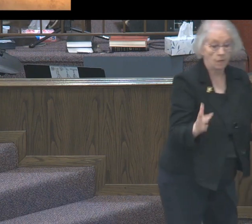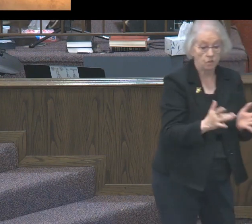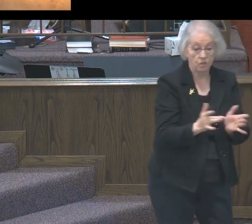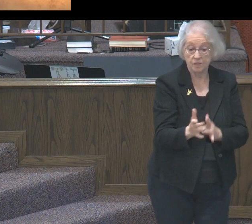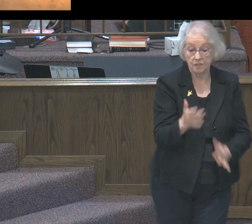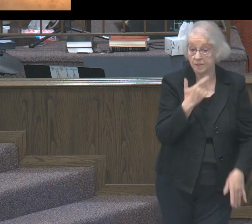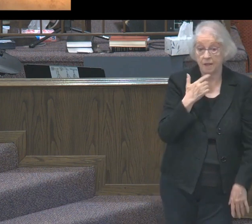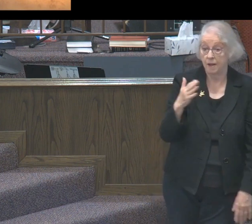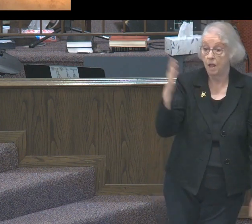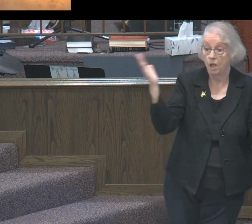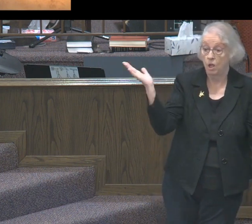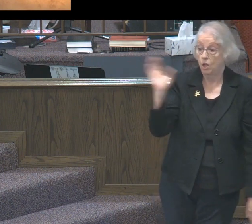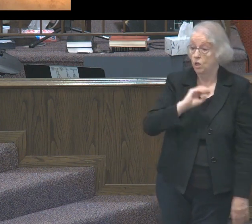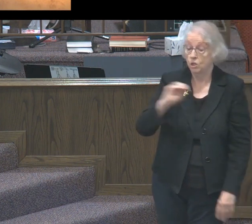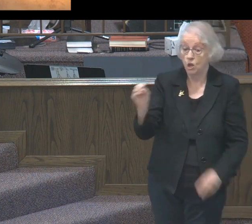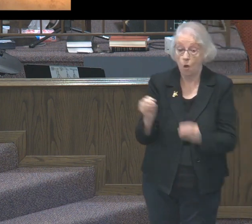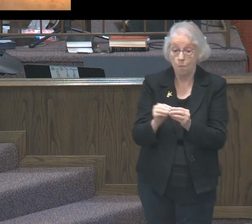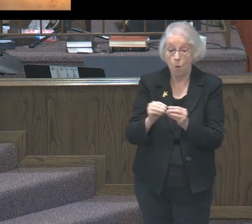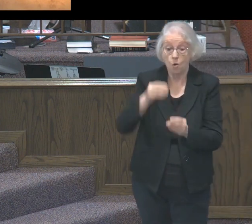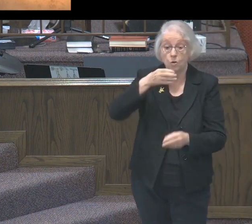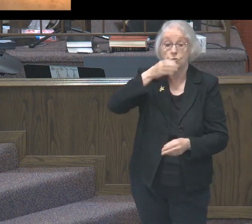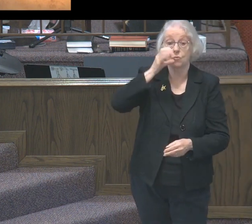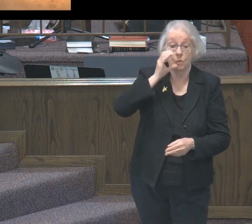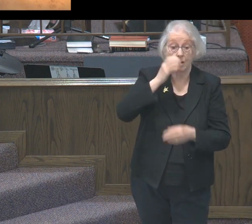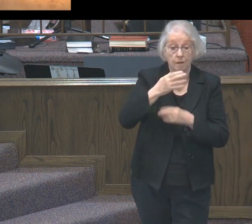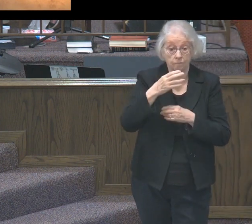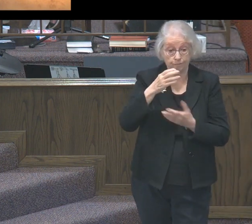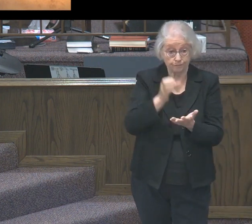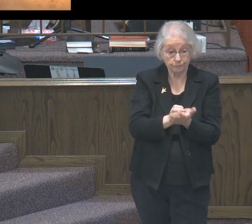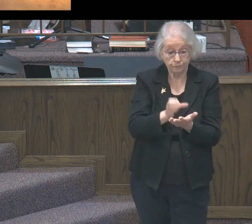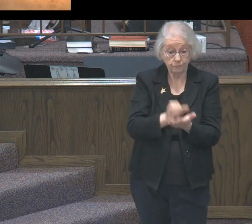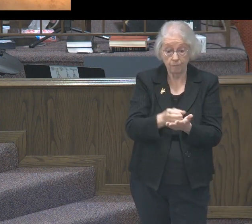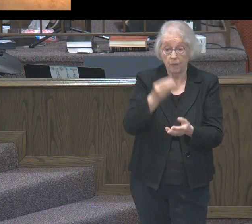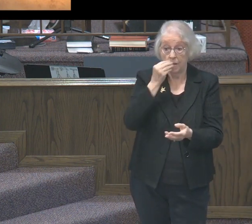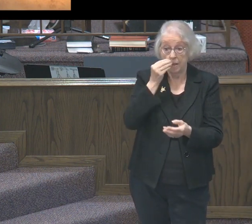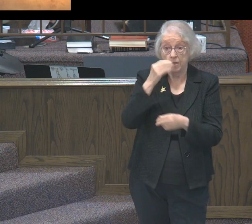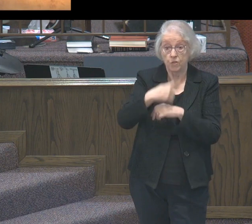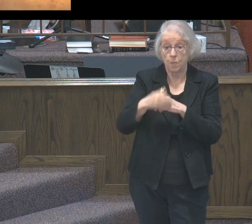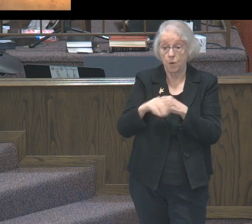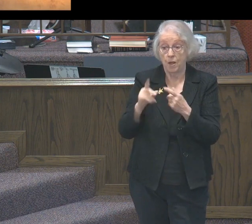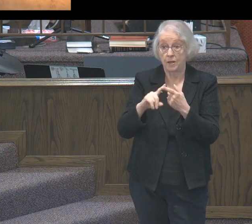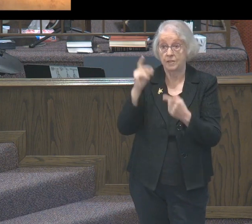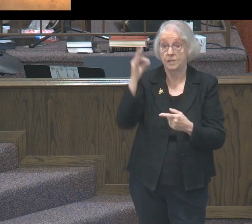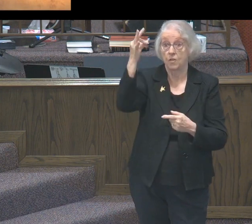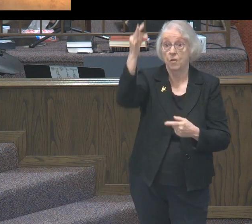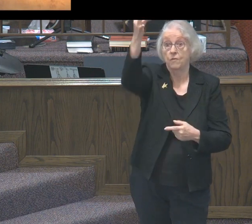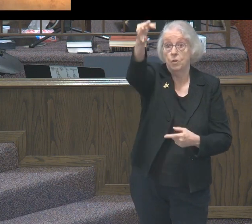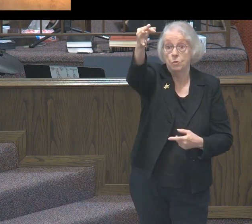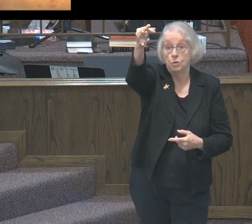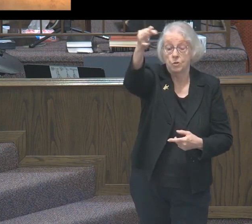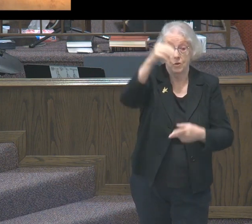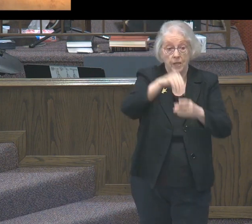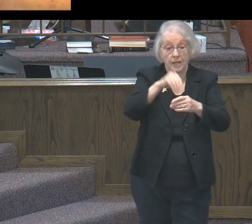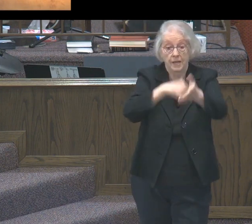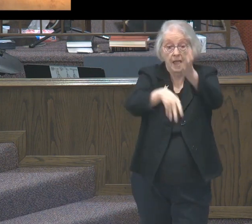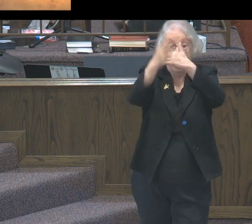you in my Father's kingdom. And they went out from that place after they had